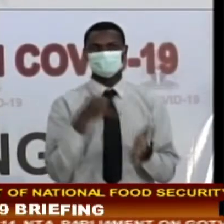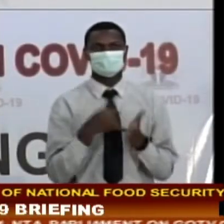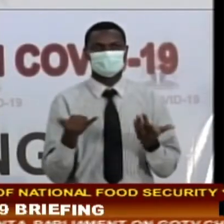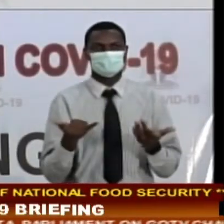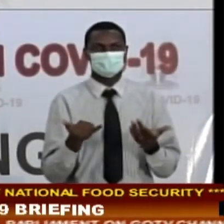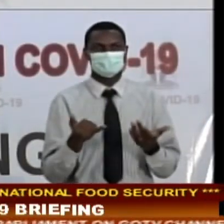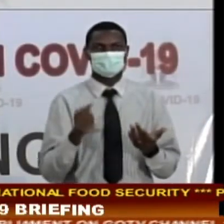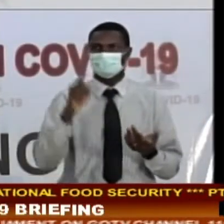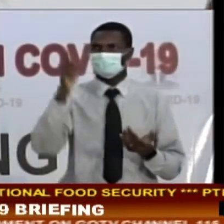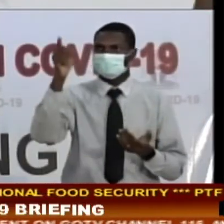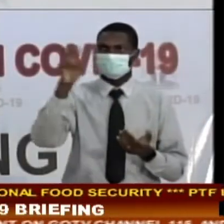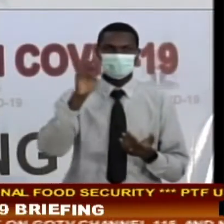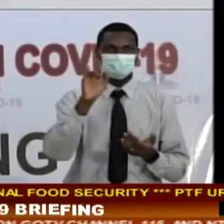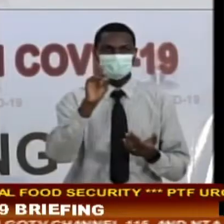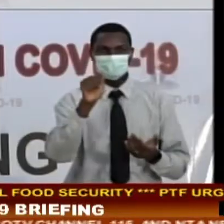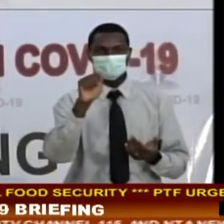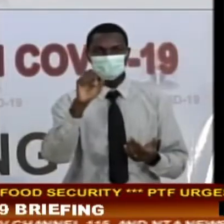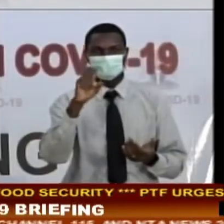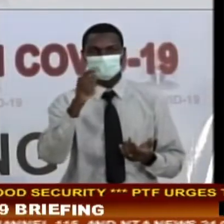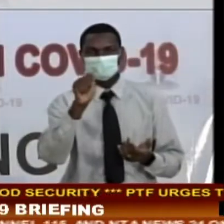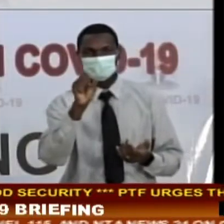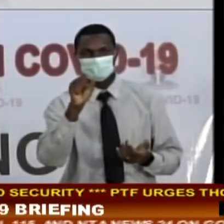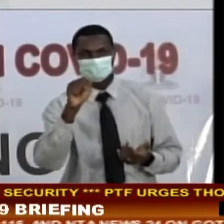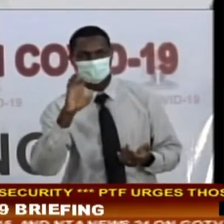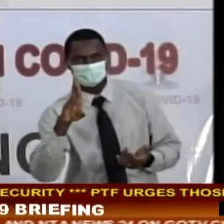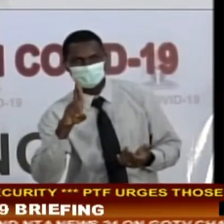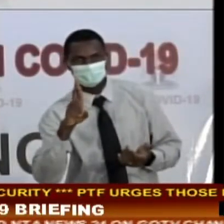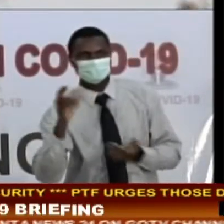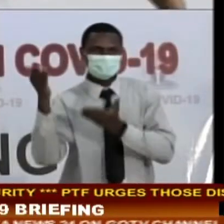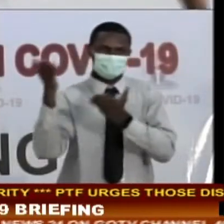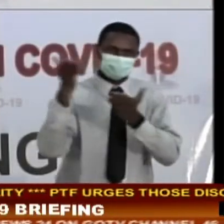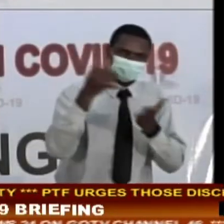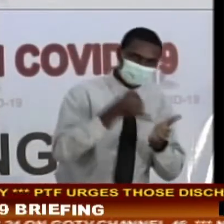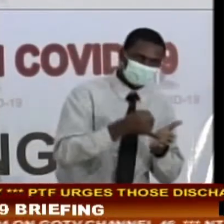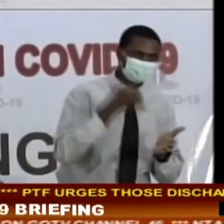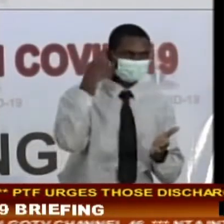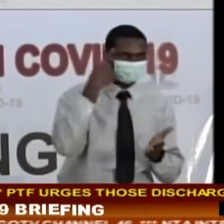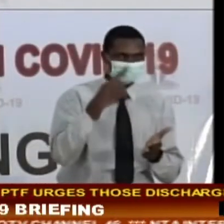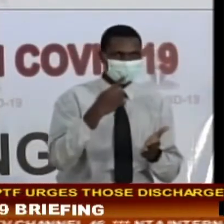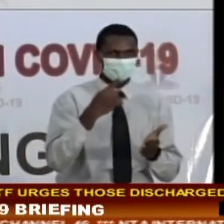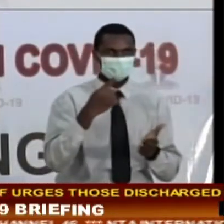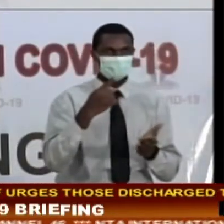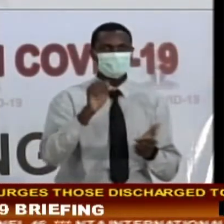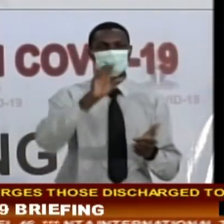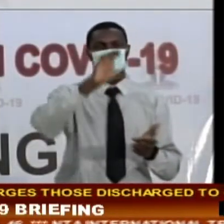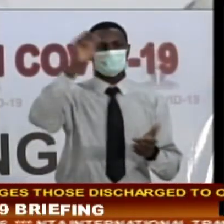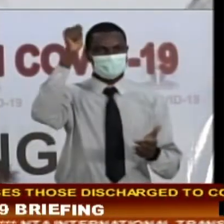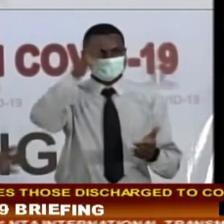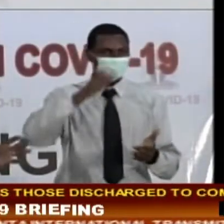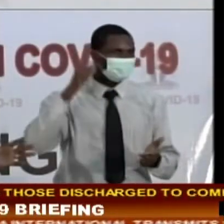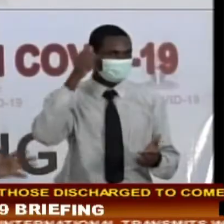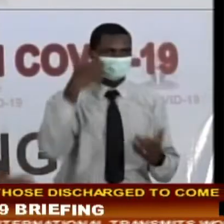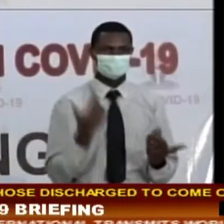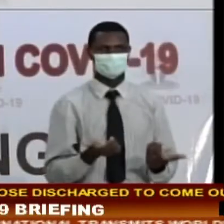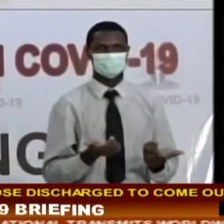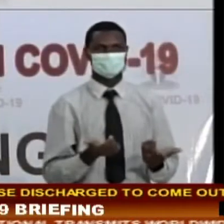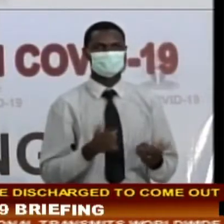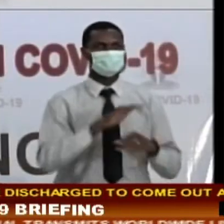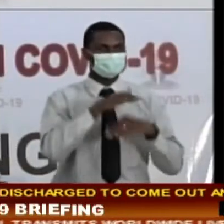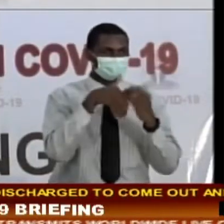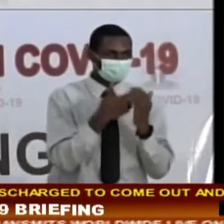West African countries similarly for other parts of Africa the consignment meant for West Africa was dropped in Guinea BAU